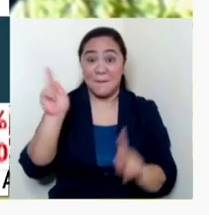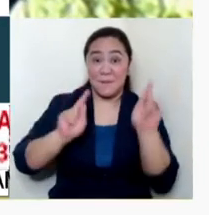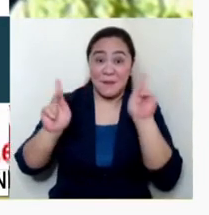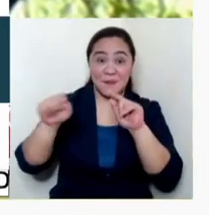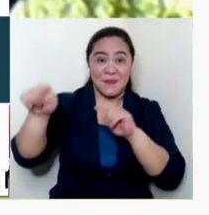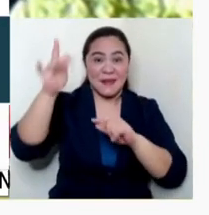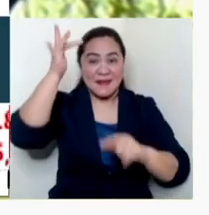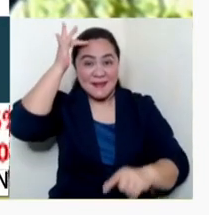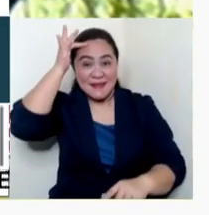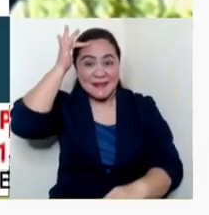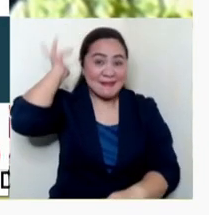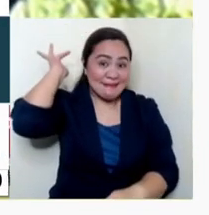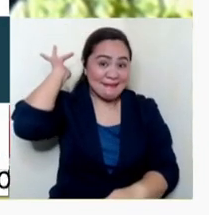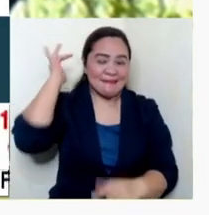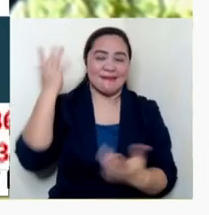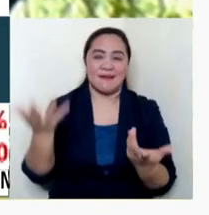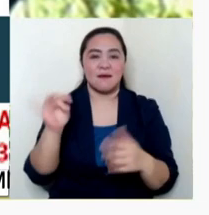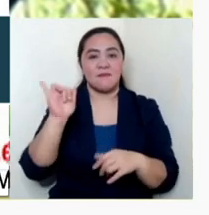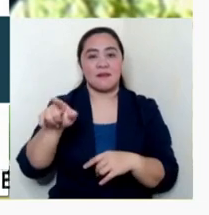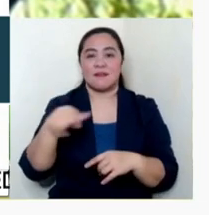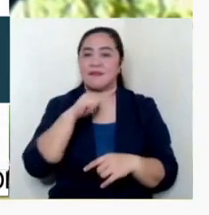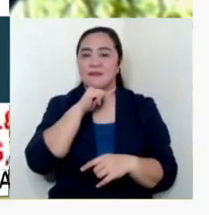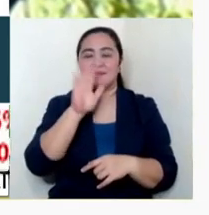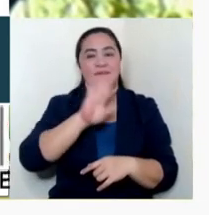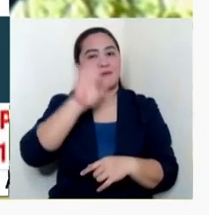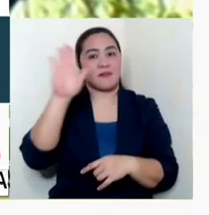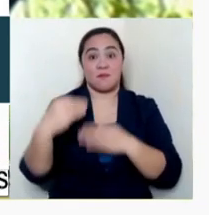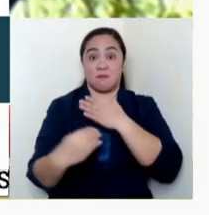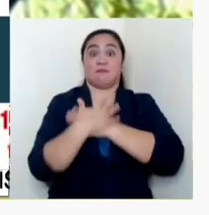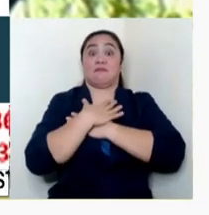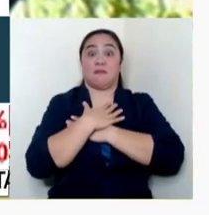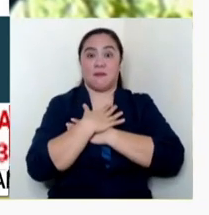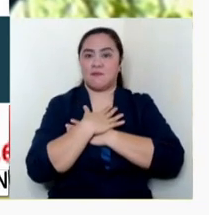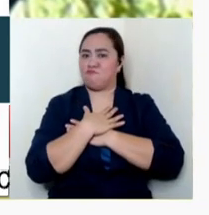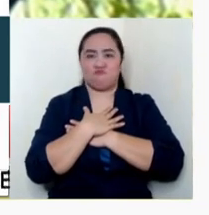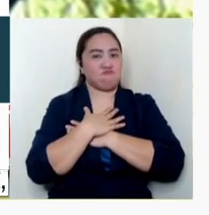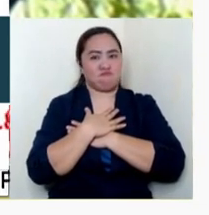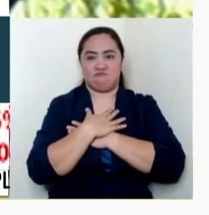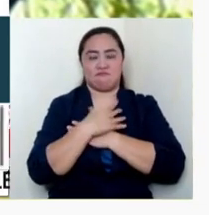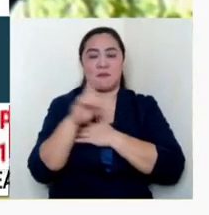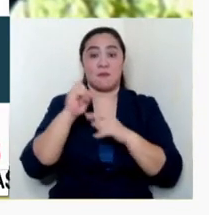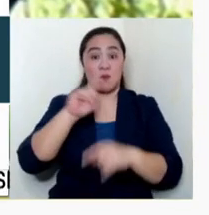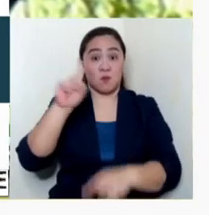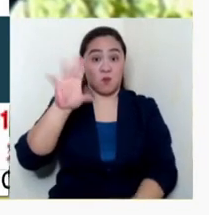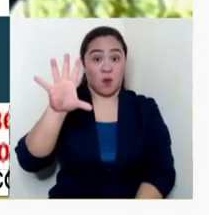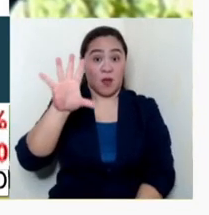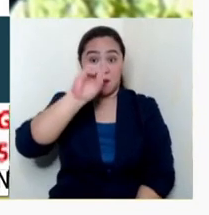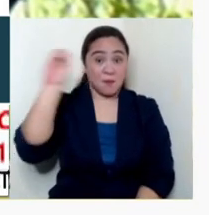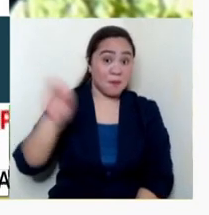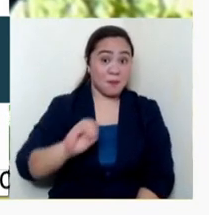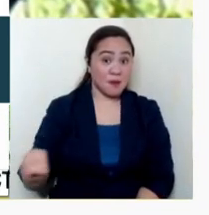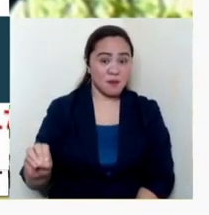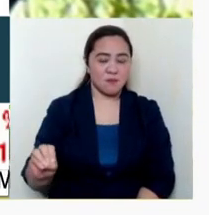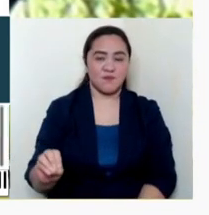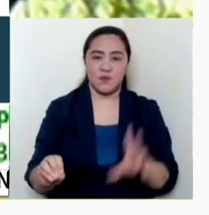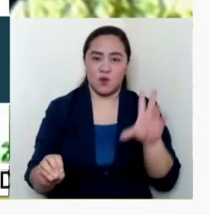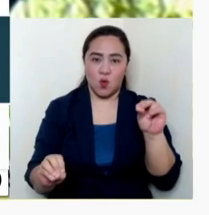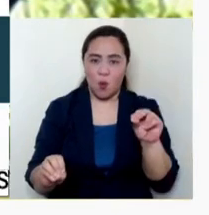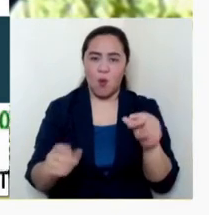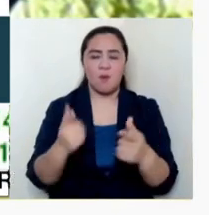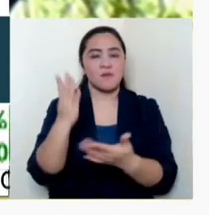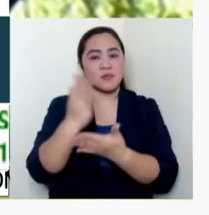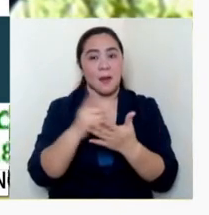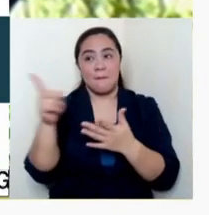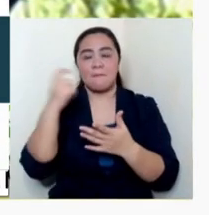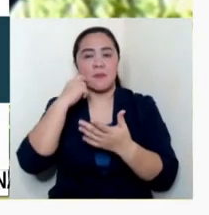sensitive. But that has never affected me. For sure, it's not 100%. For sure, there are some who carried their